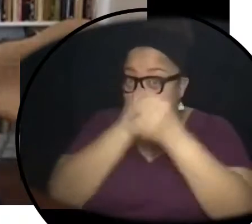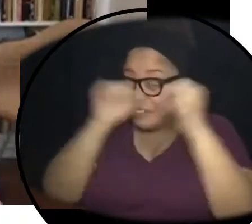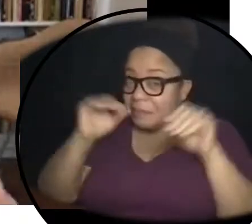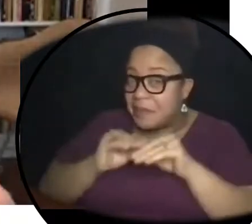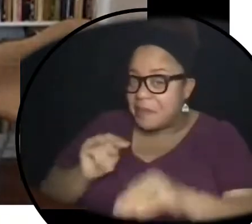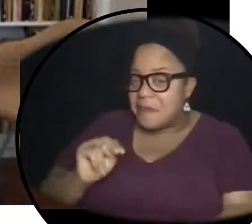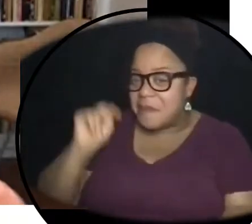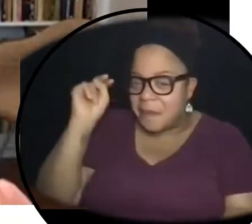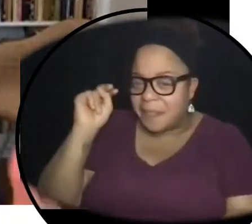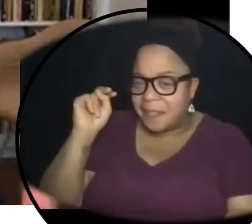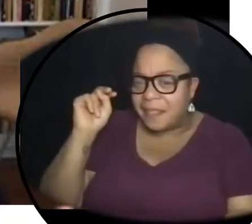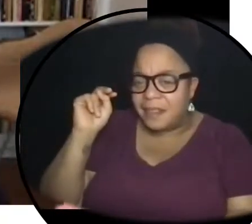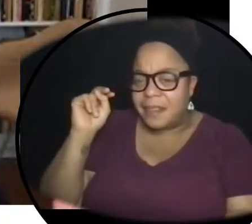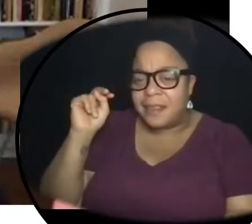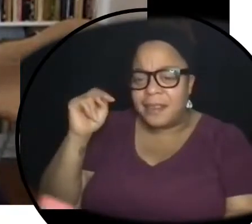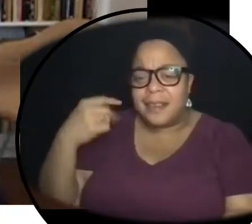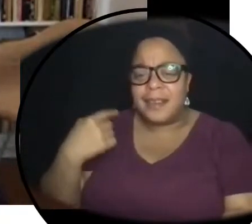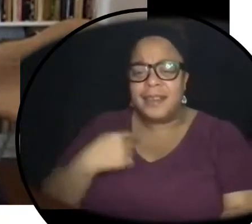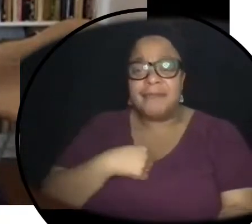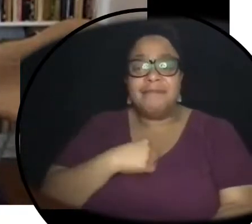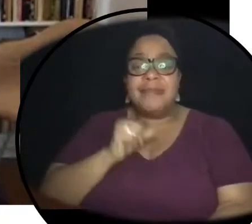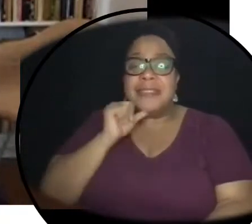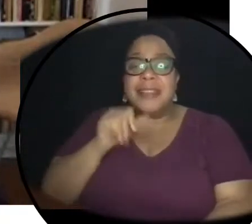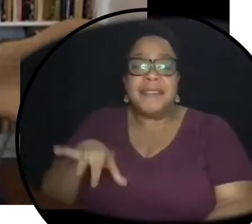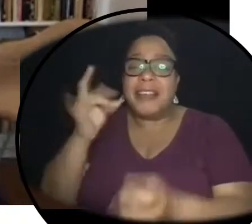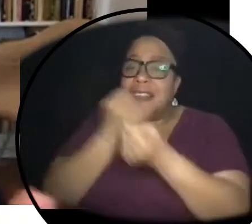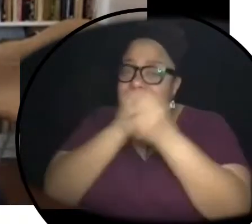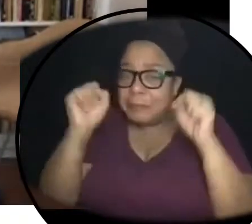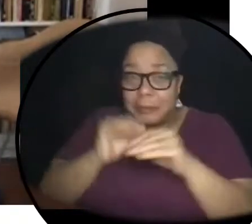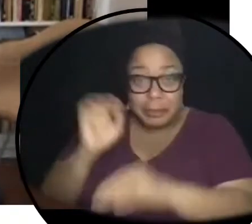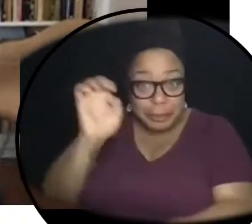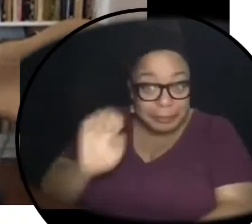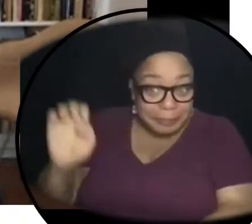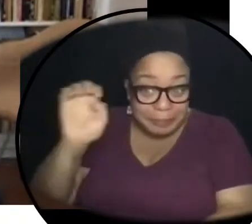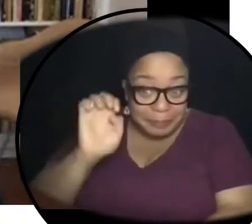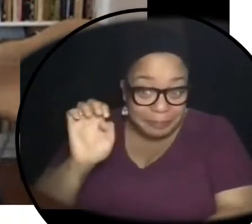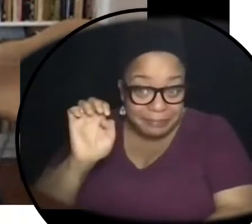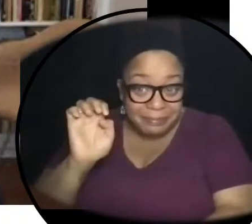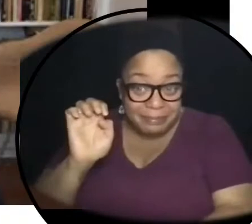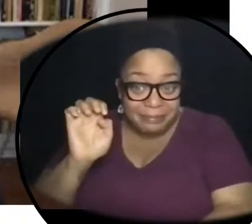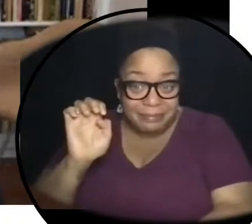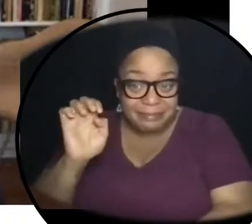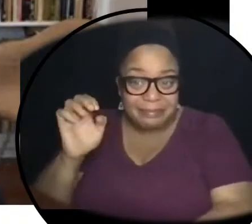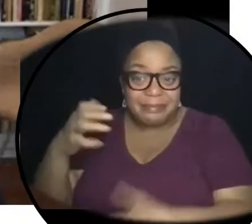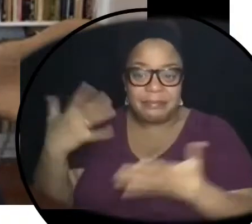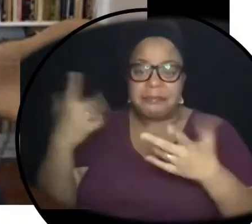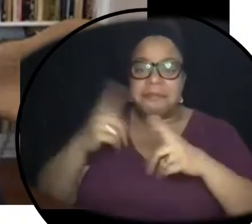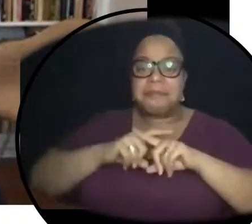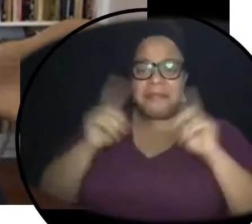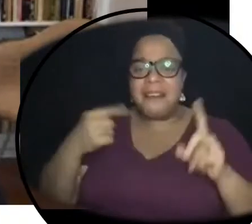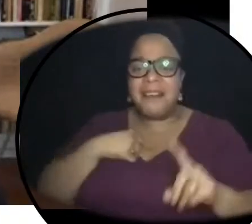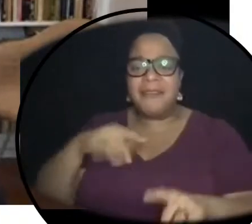I've been doing work that might be described as abolitionist since the 1970s.